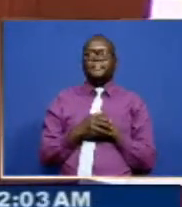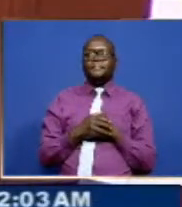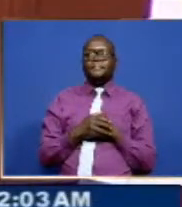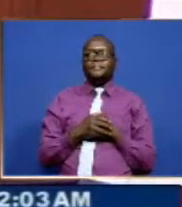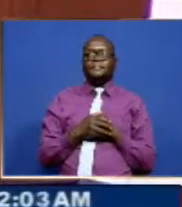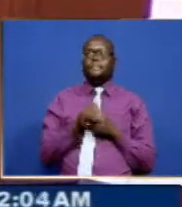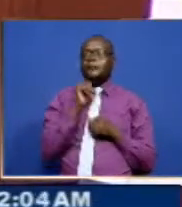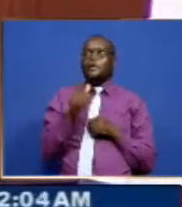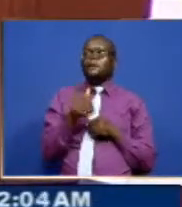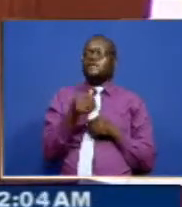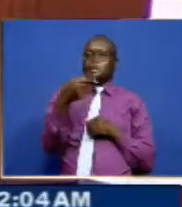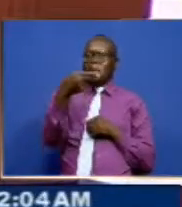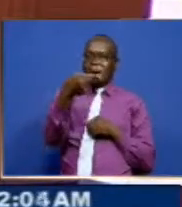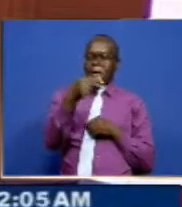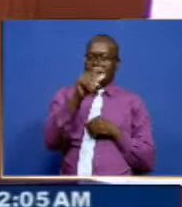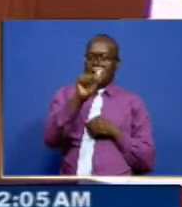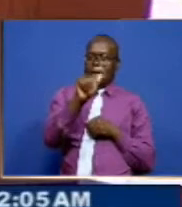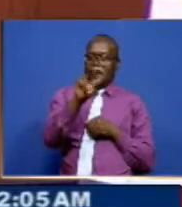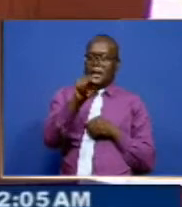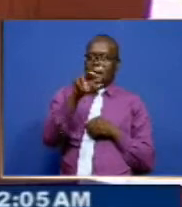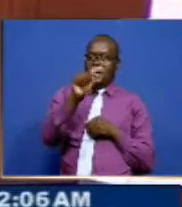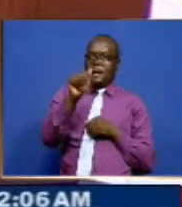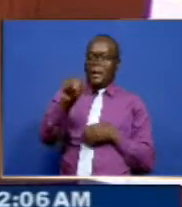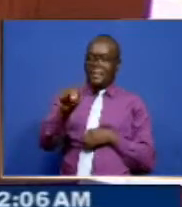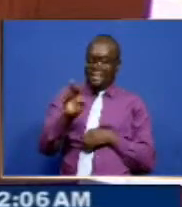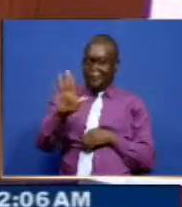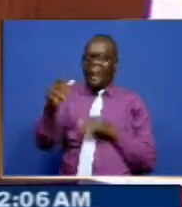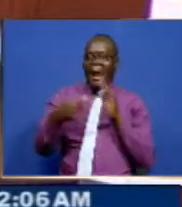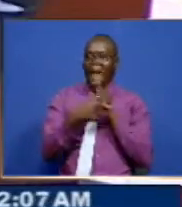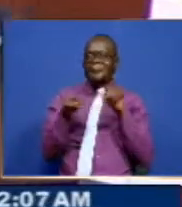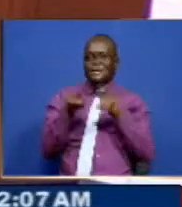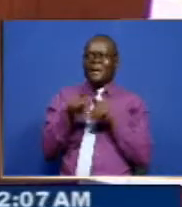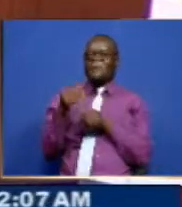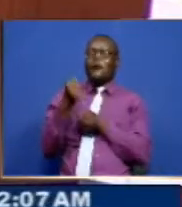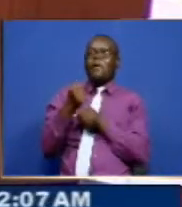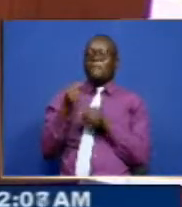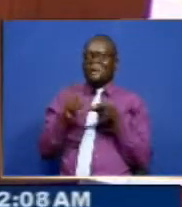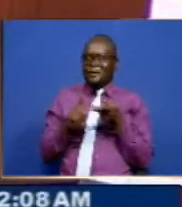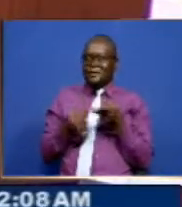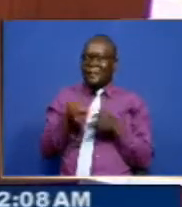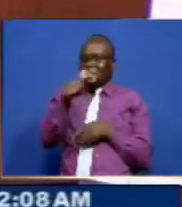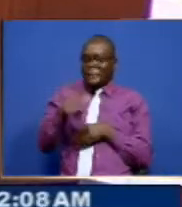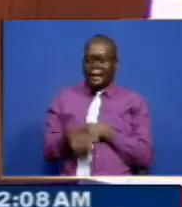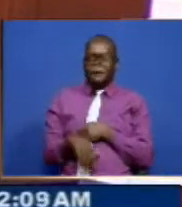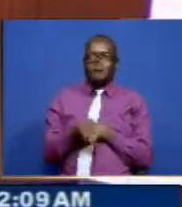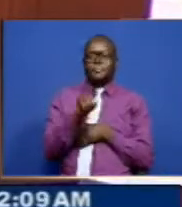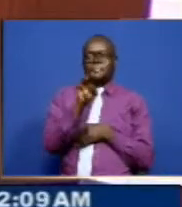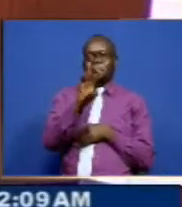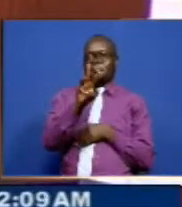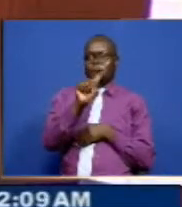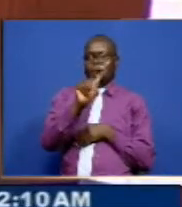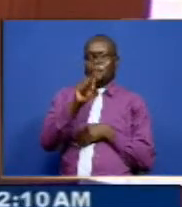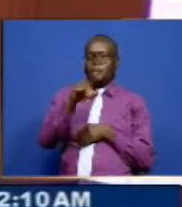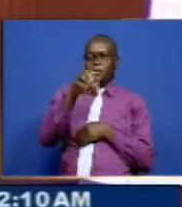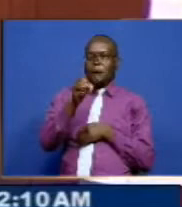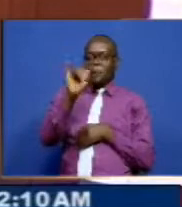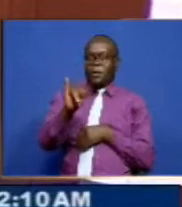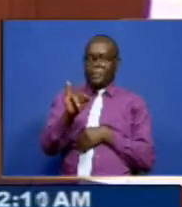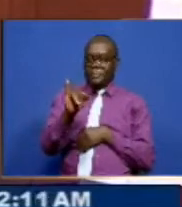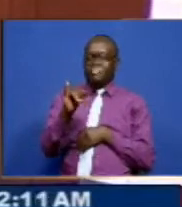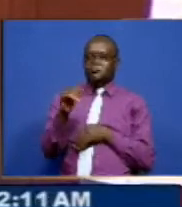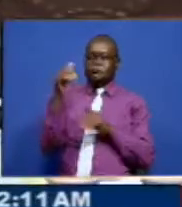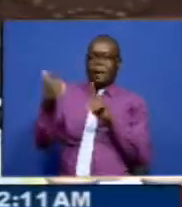Not with A, but with H. Okay. Yes. Okay. And the second one is Miss Wangoi, Elizabeth. Okay. I think we have gotten them